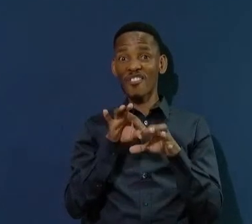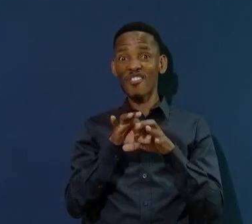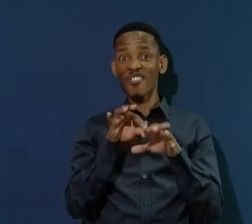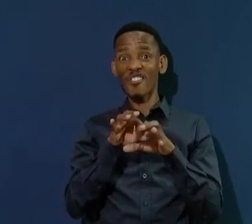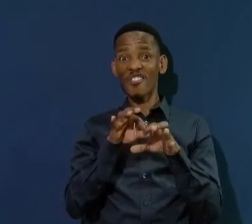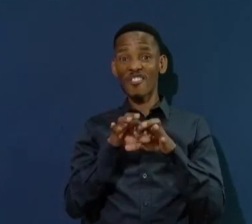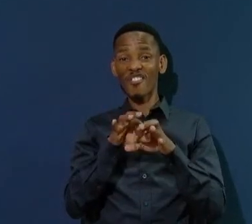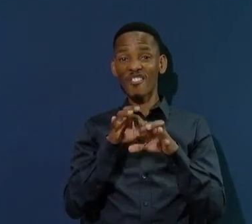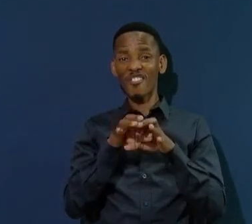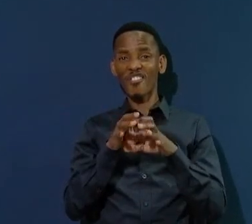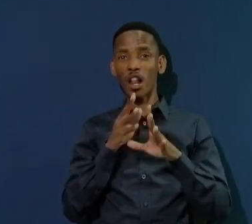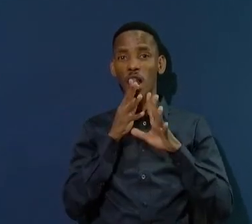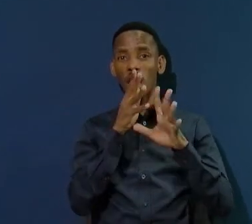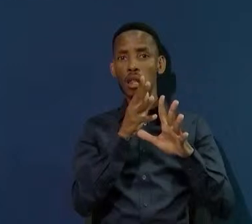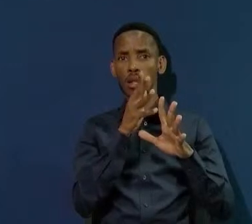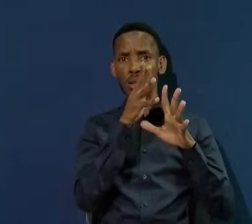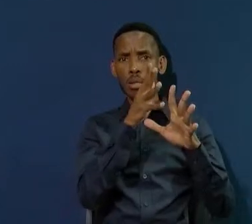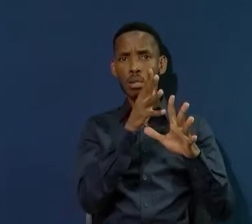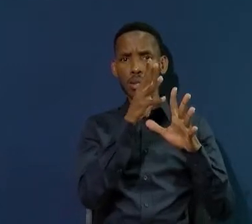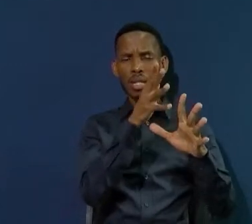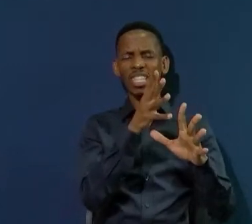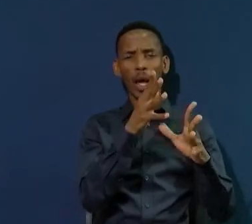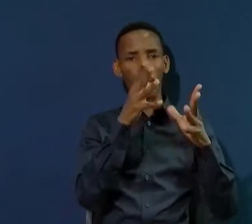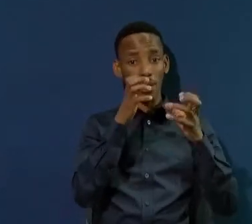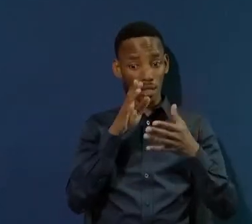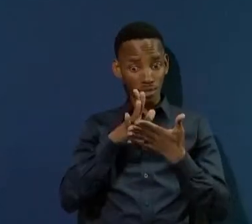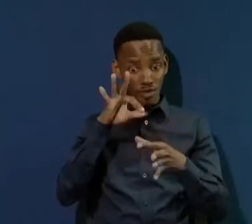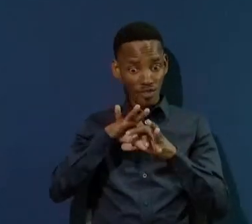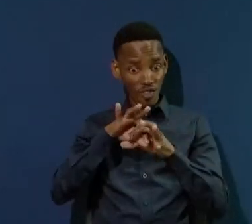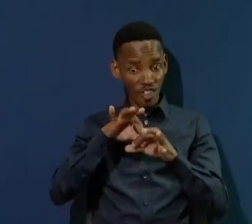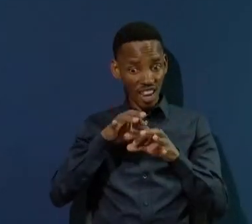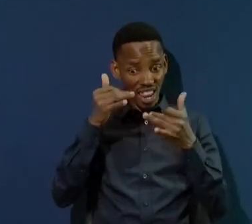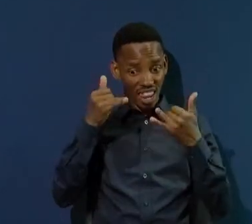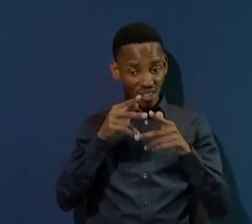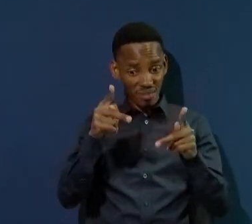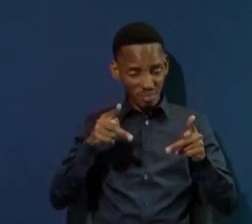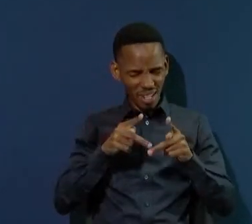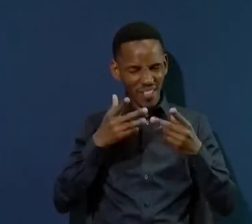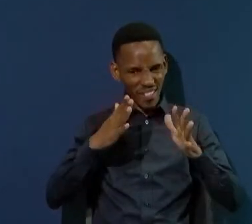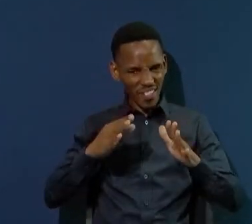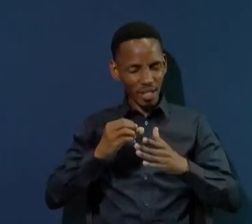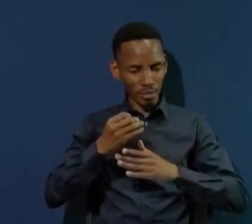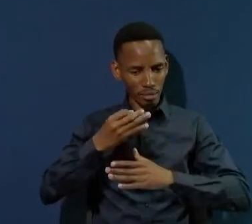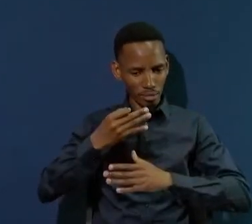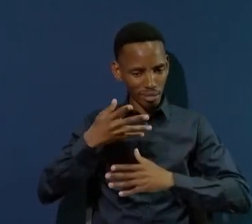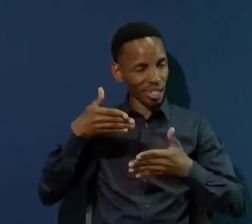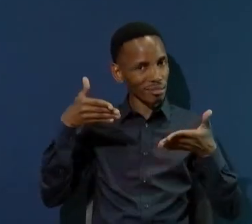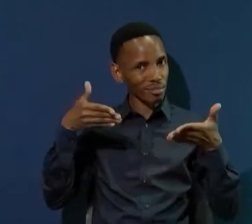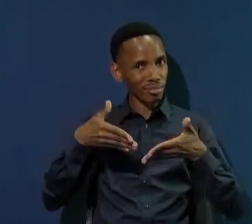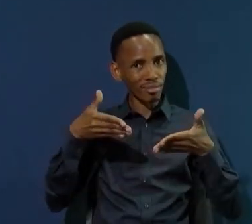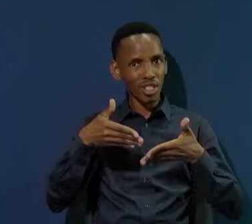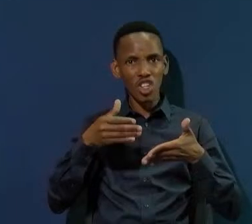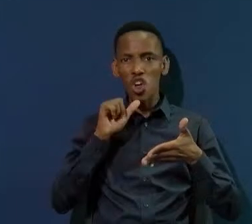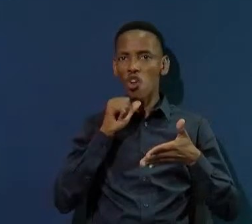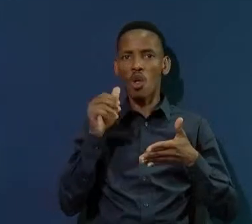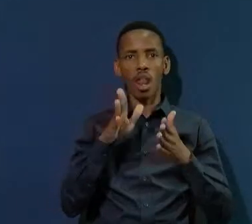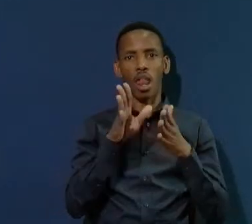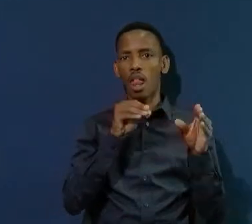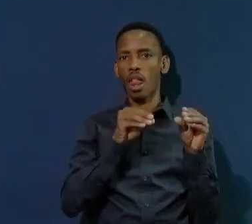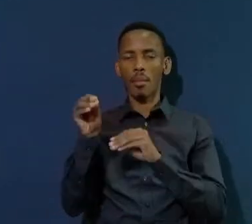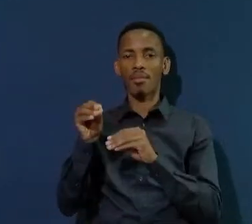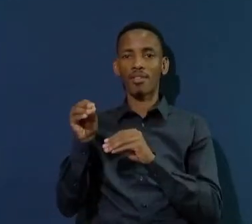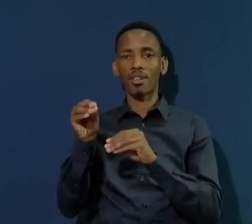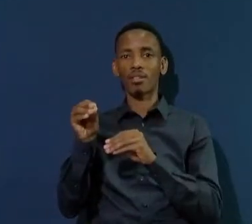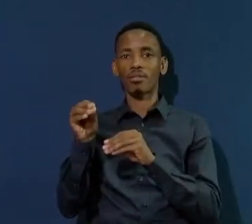tumetse thata tsamaiso eo, as an element of transparency, I must think. Yeah. And knowing gore nya me